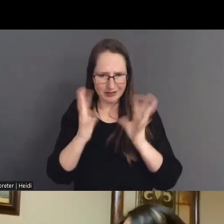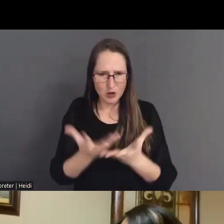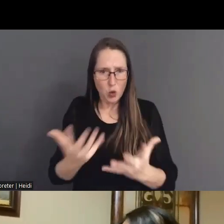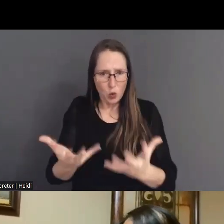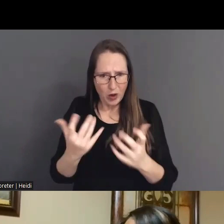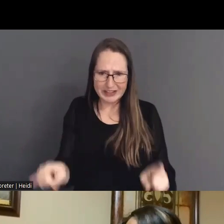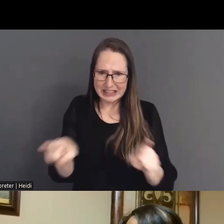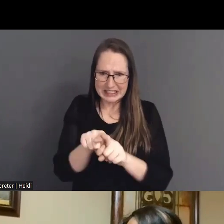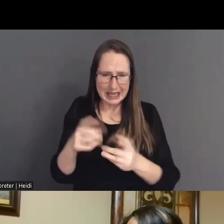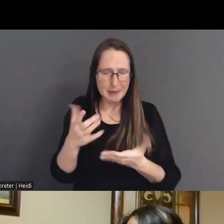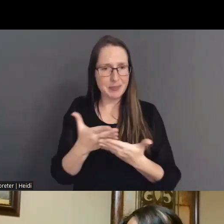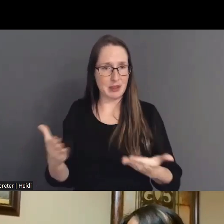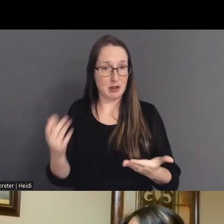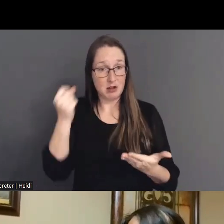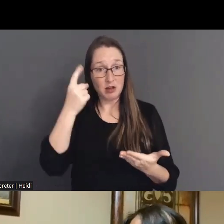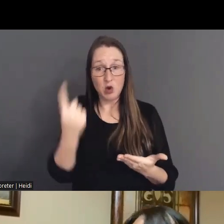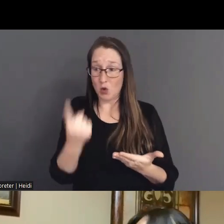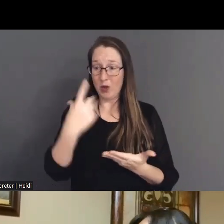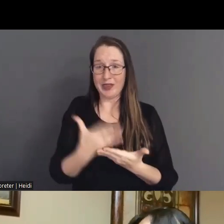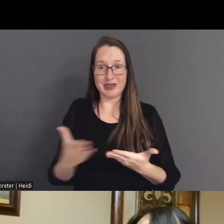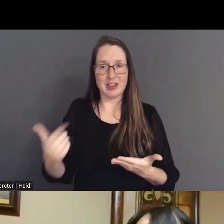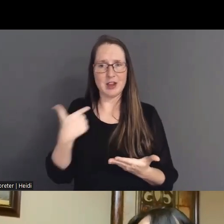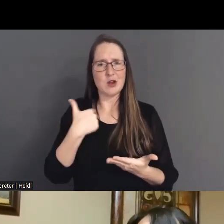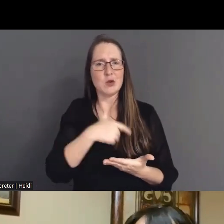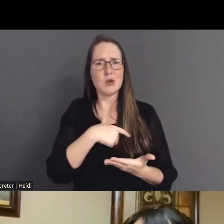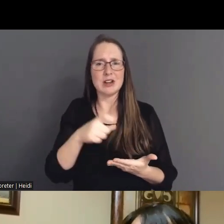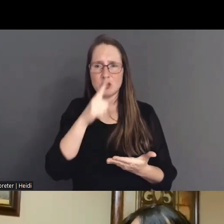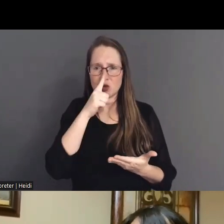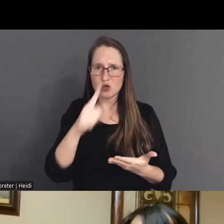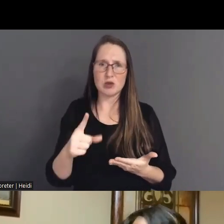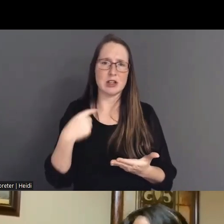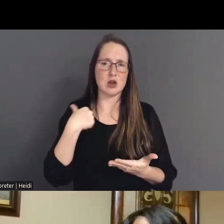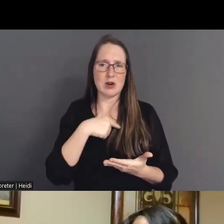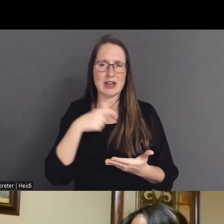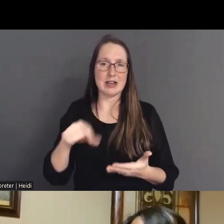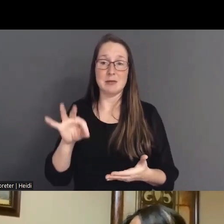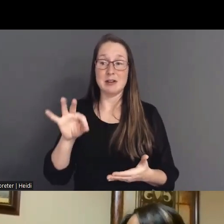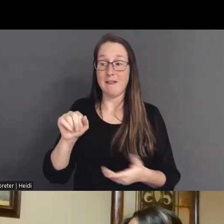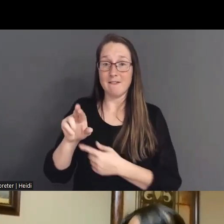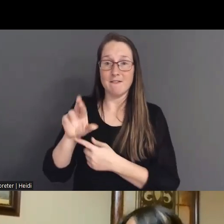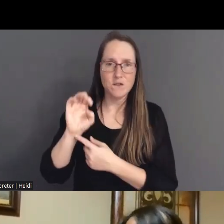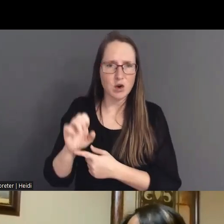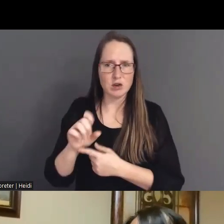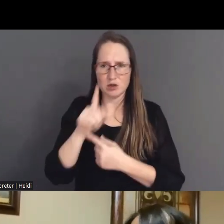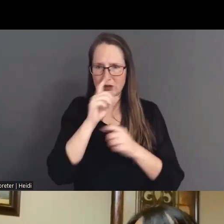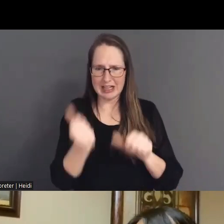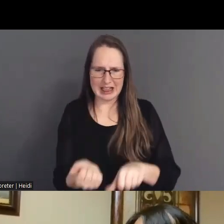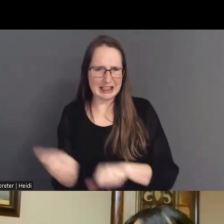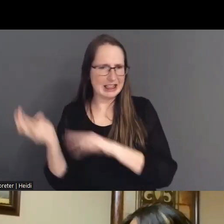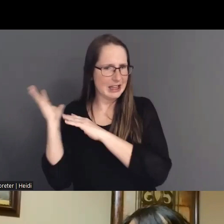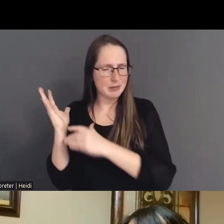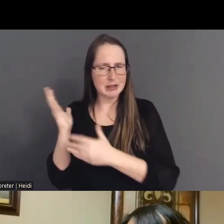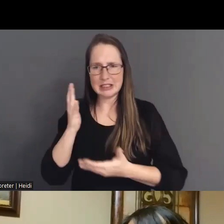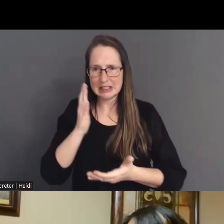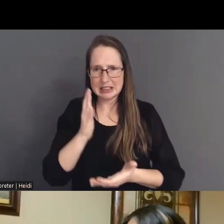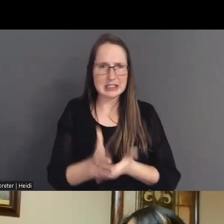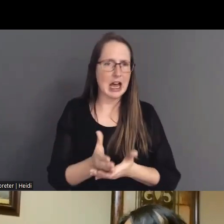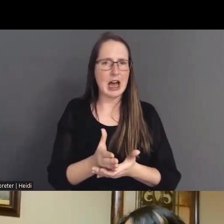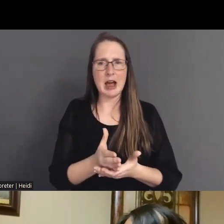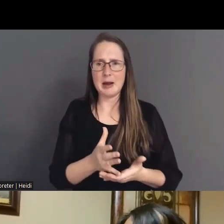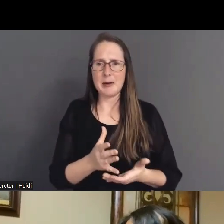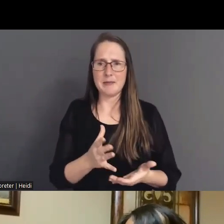one thing we need to do is to be a destructive force to eliminate, to stop, as Seth was